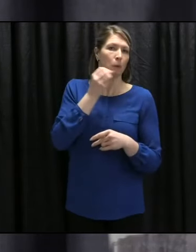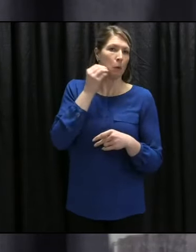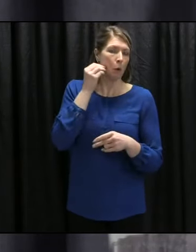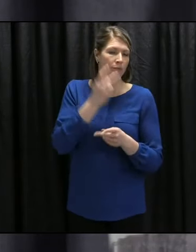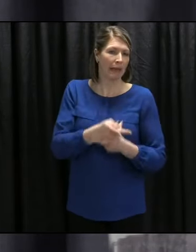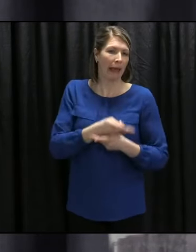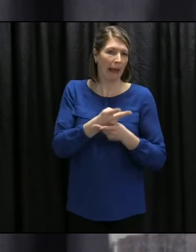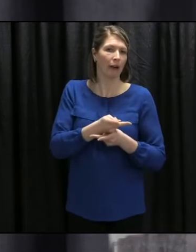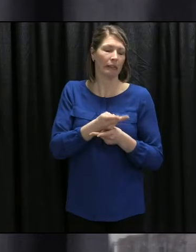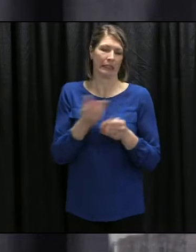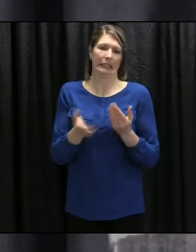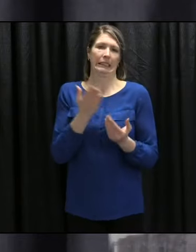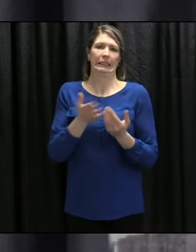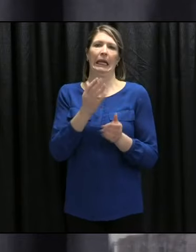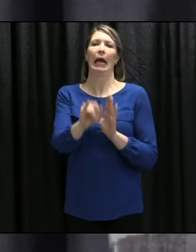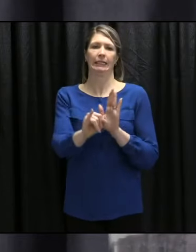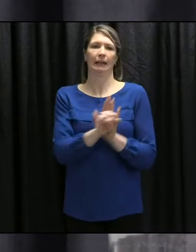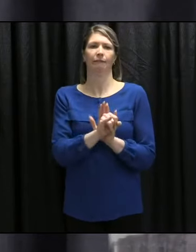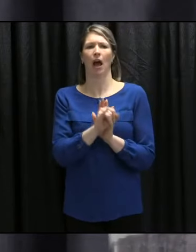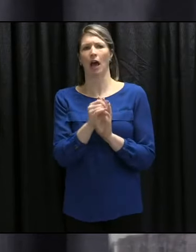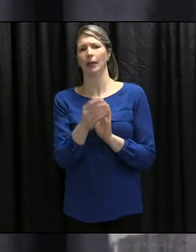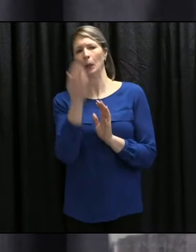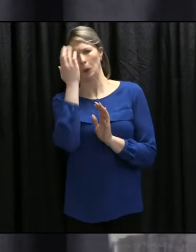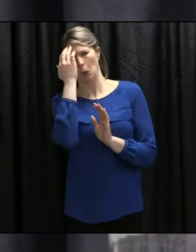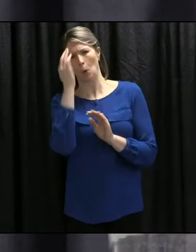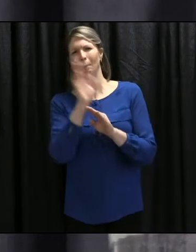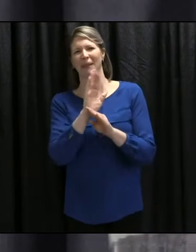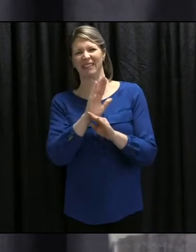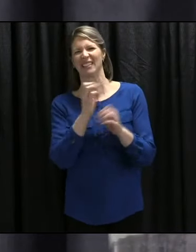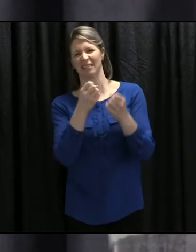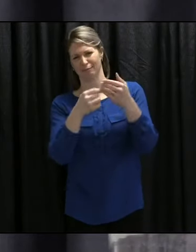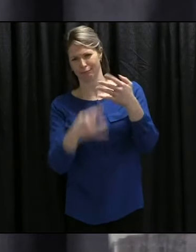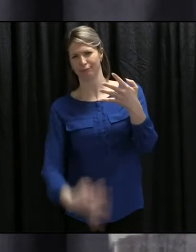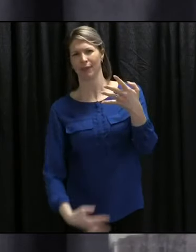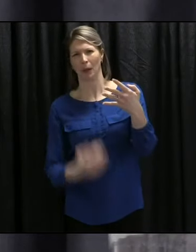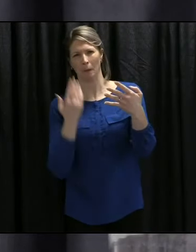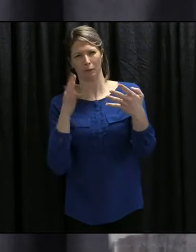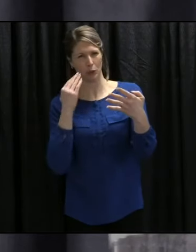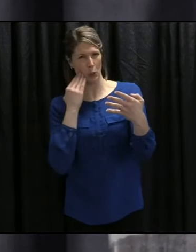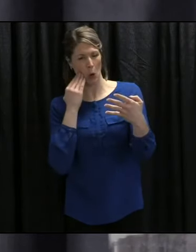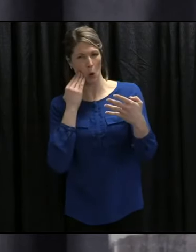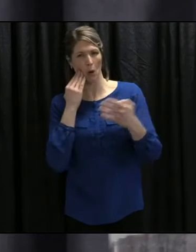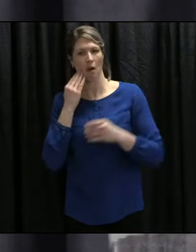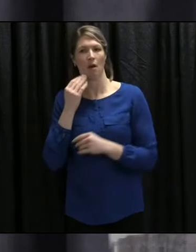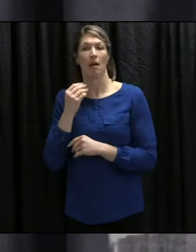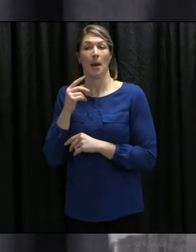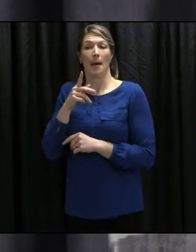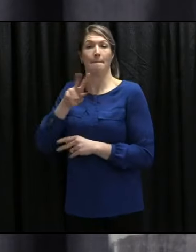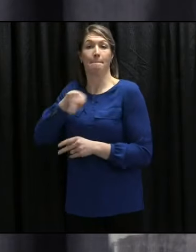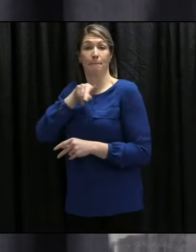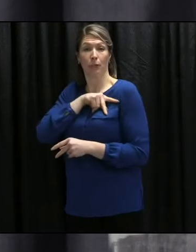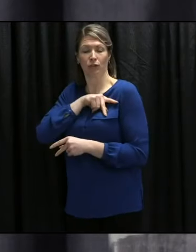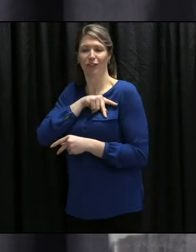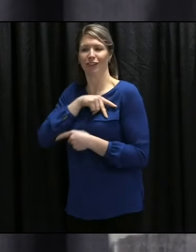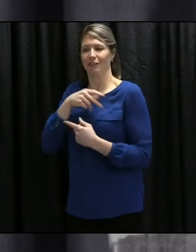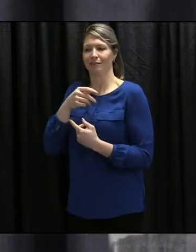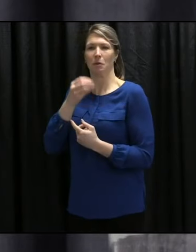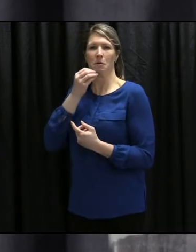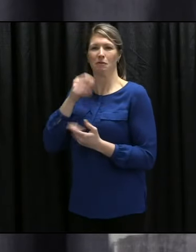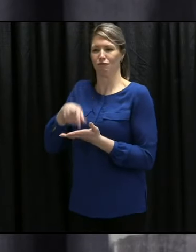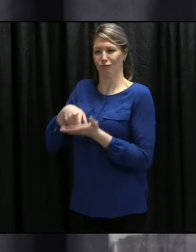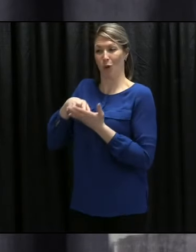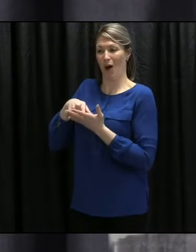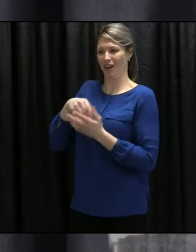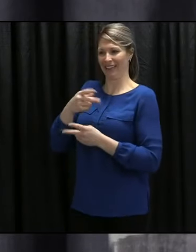actually identify the magnitude of the problem, and that's currently underway. But again, a lot of their problems lie